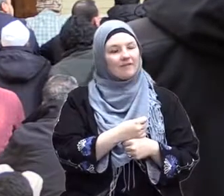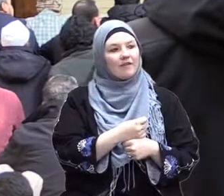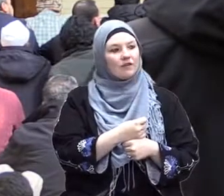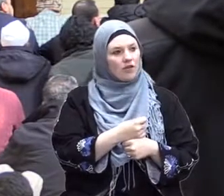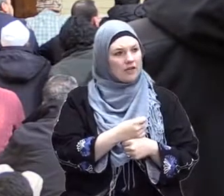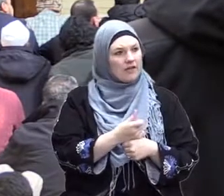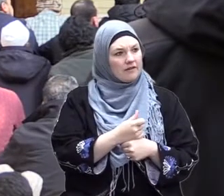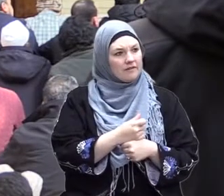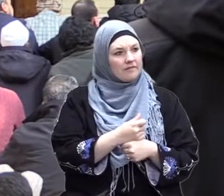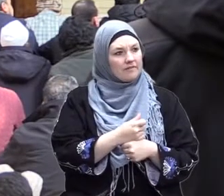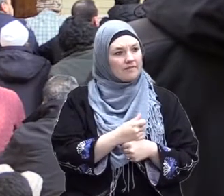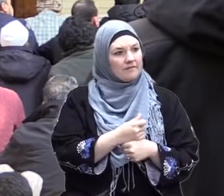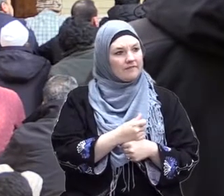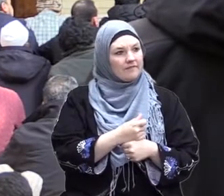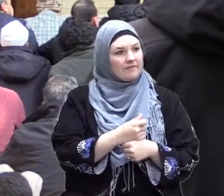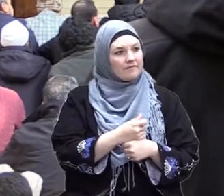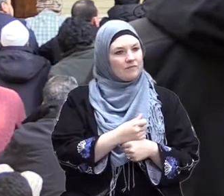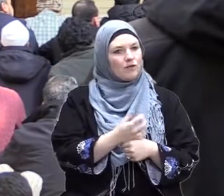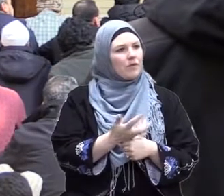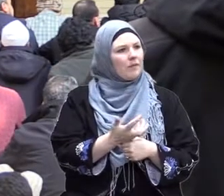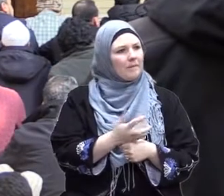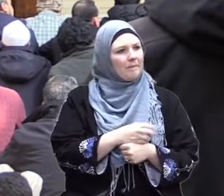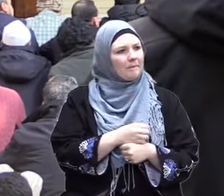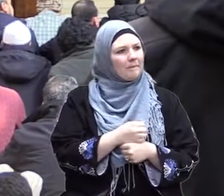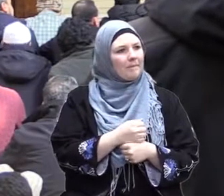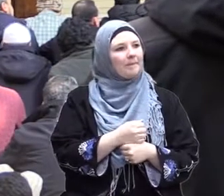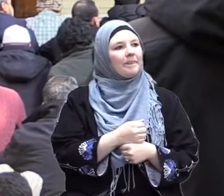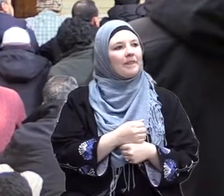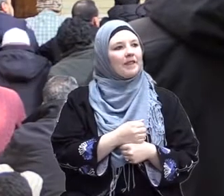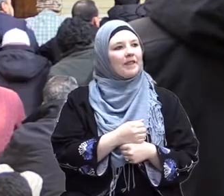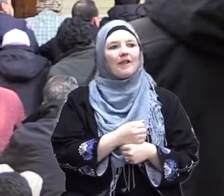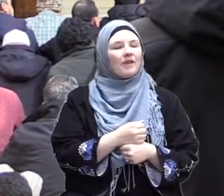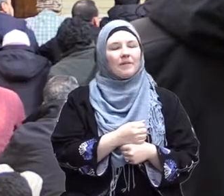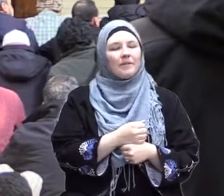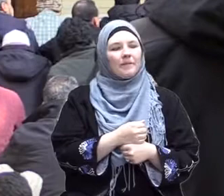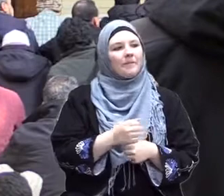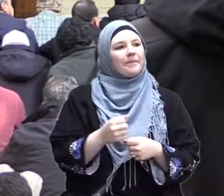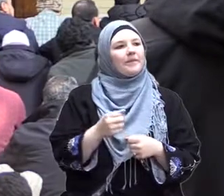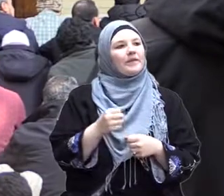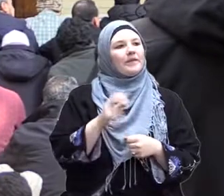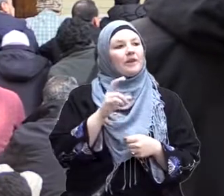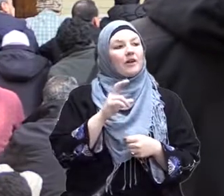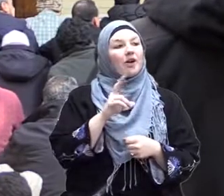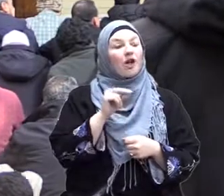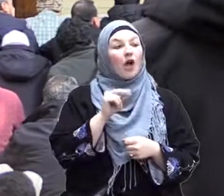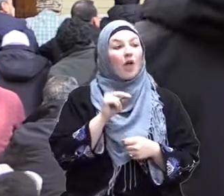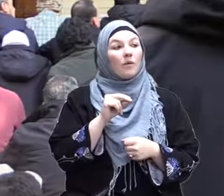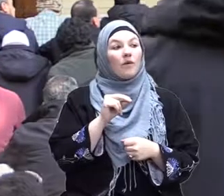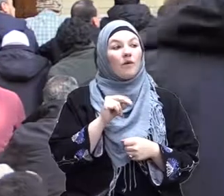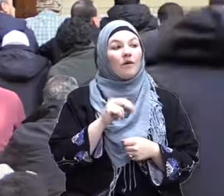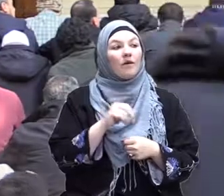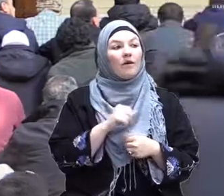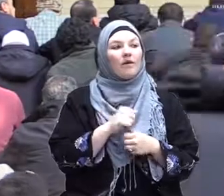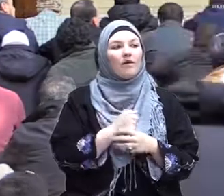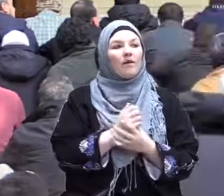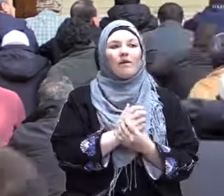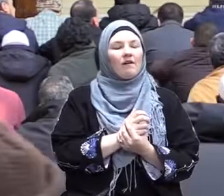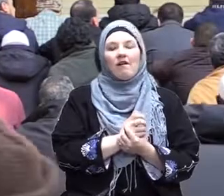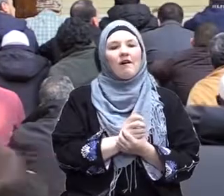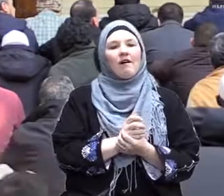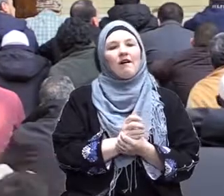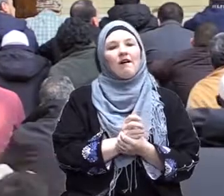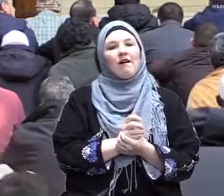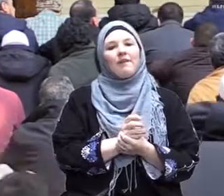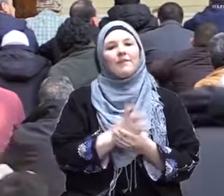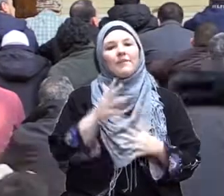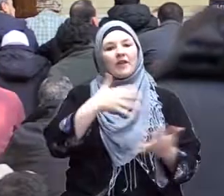to do with both his nature, his inclinations, his attitudes, and his responses